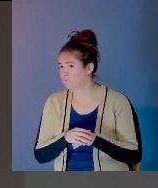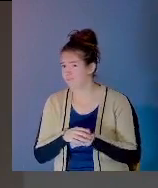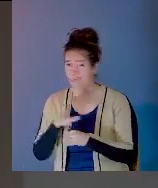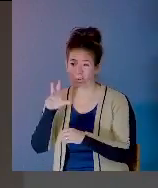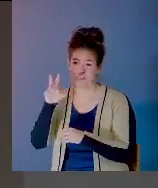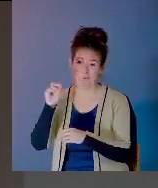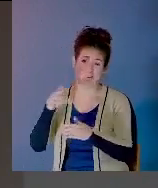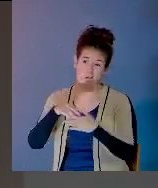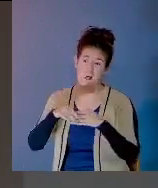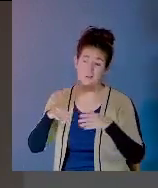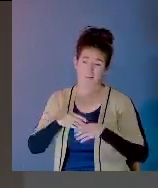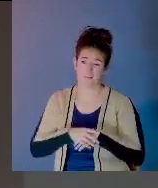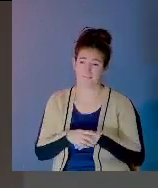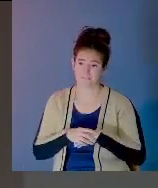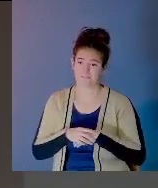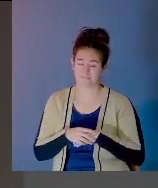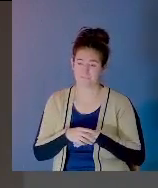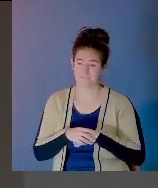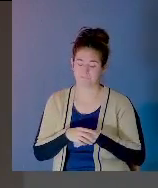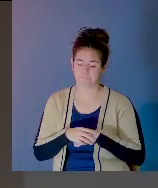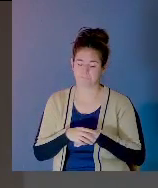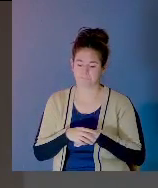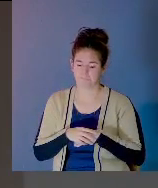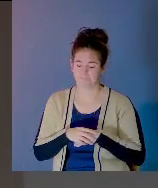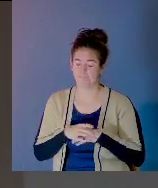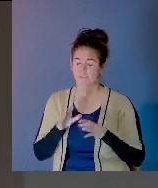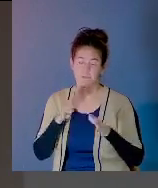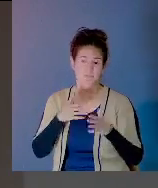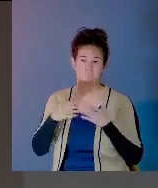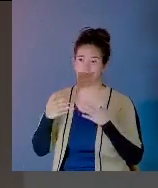$30. But anyways...